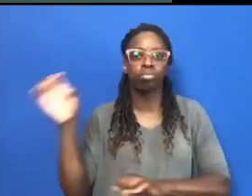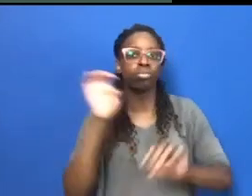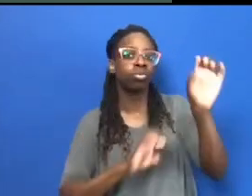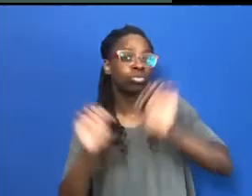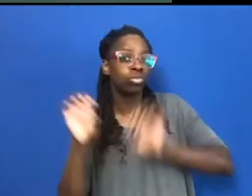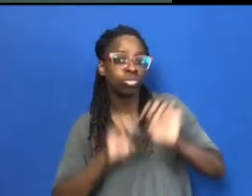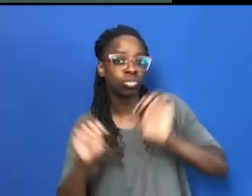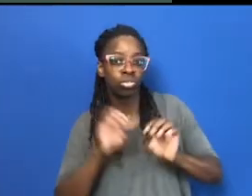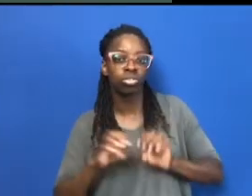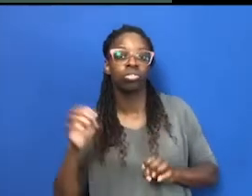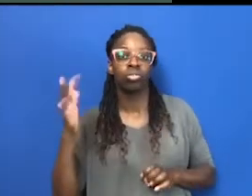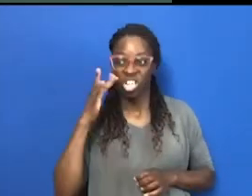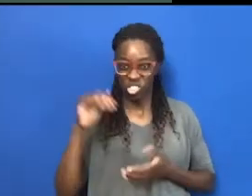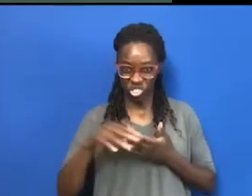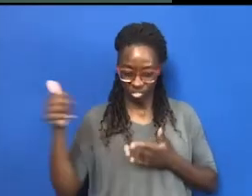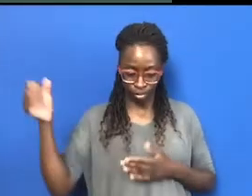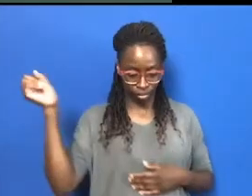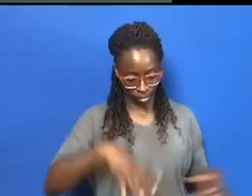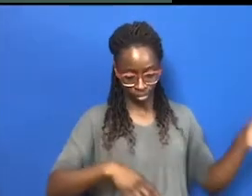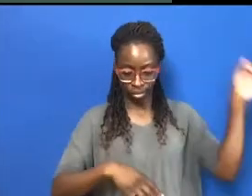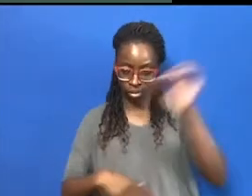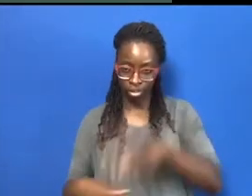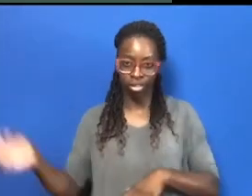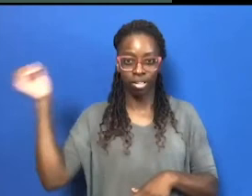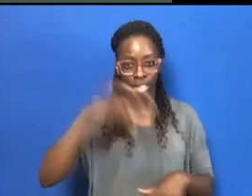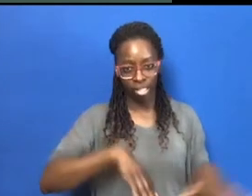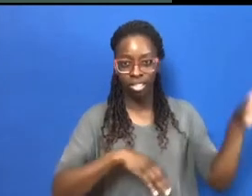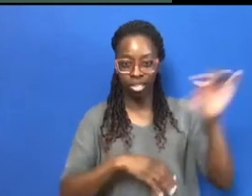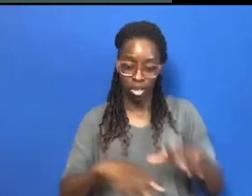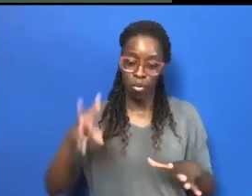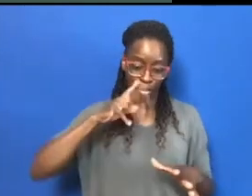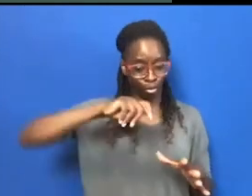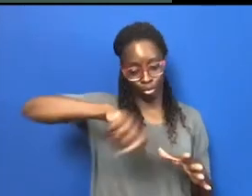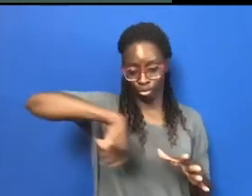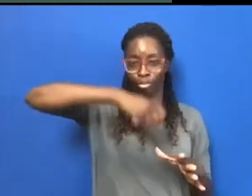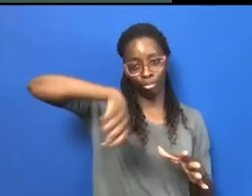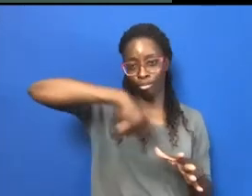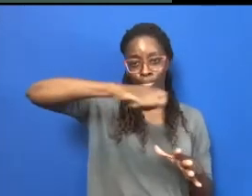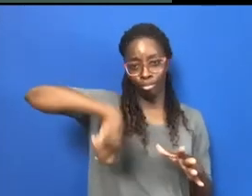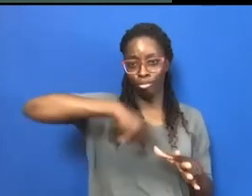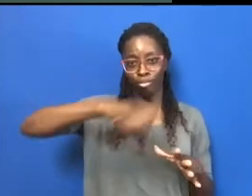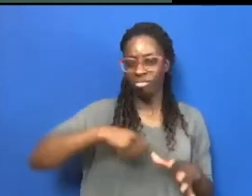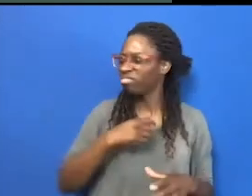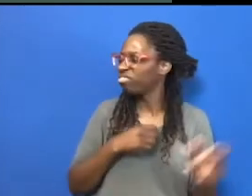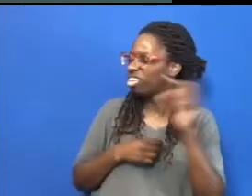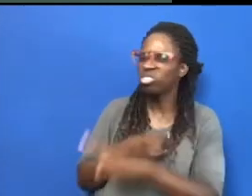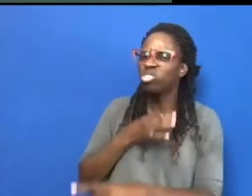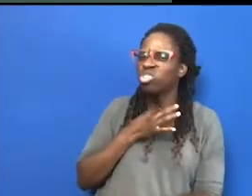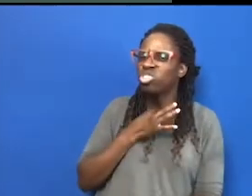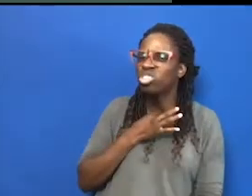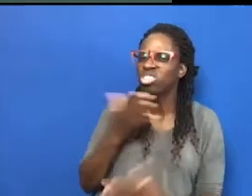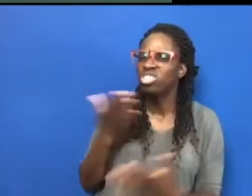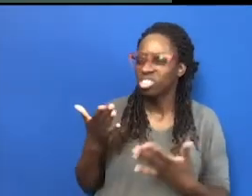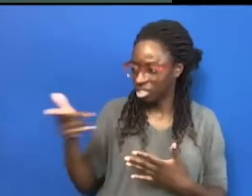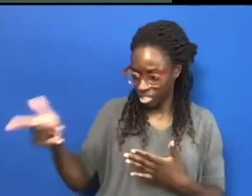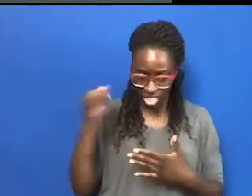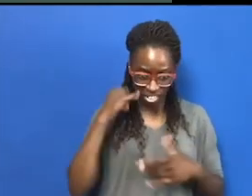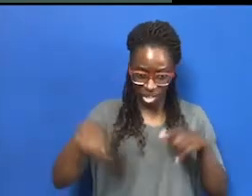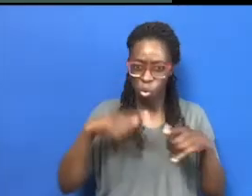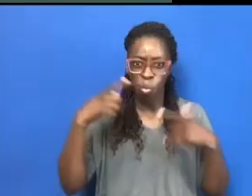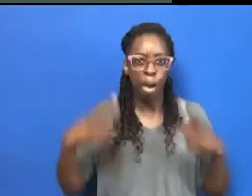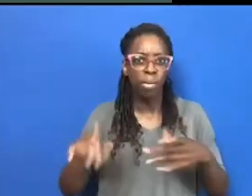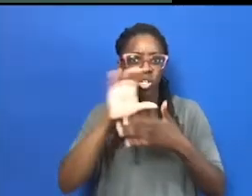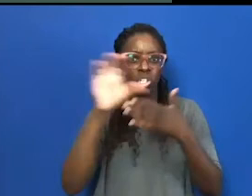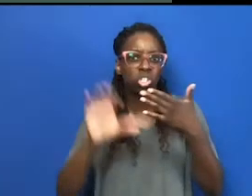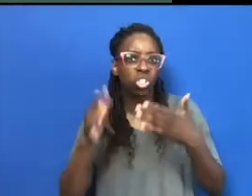adding the water, mixing the toilet paper and water, and then communicate the results. So say, draw, or choose pictures of